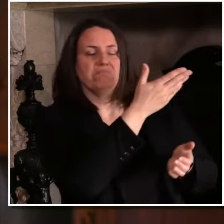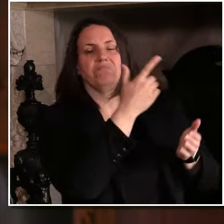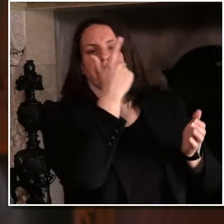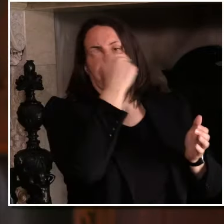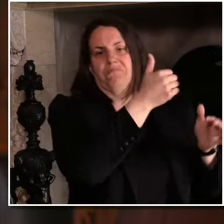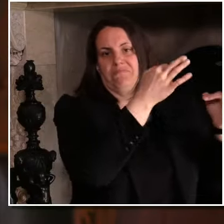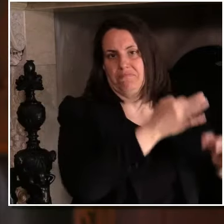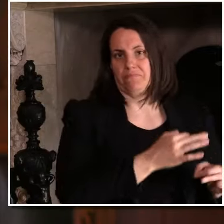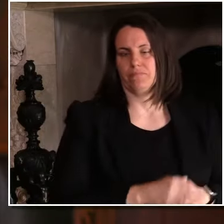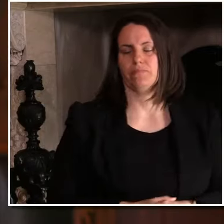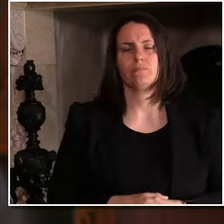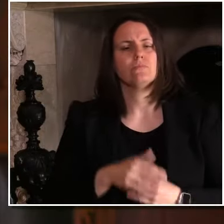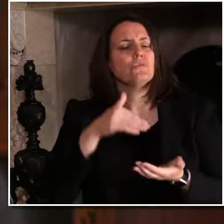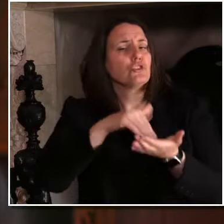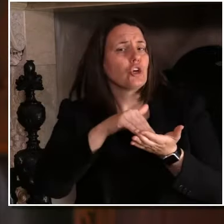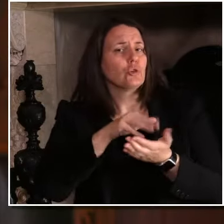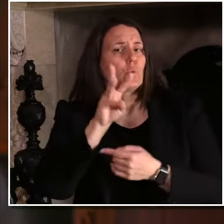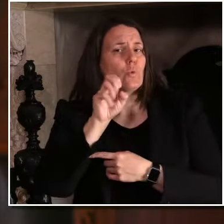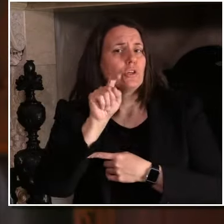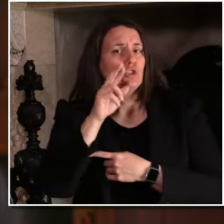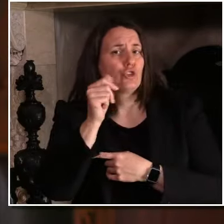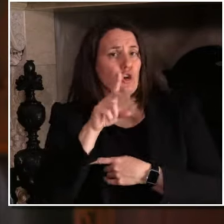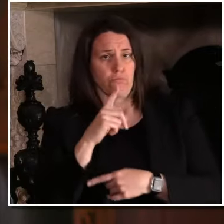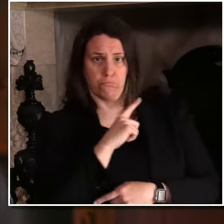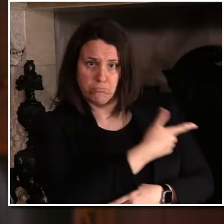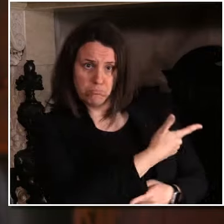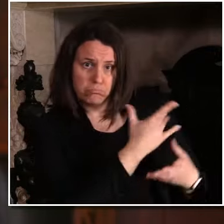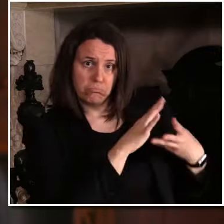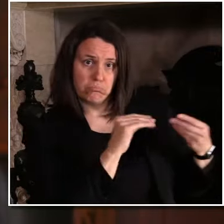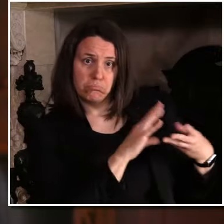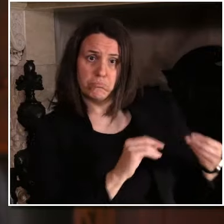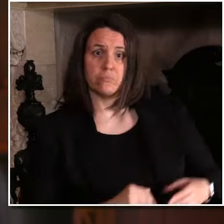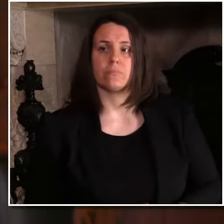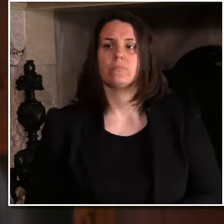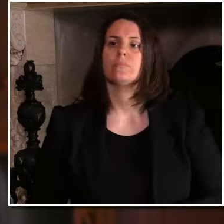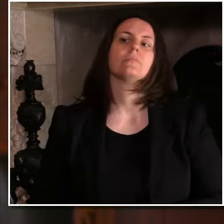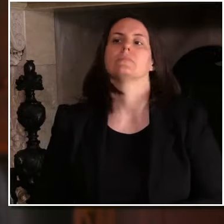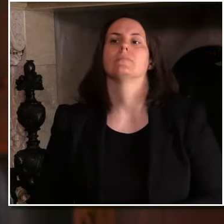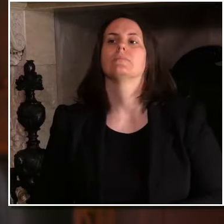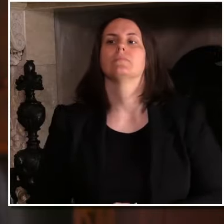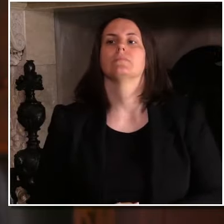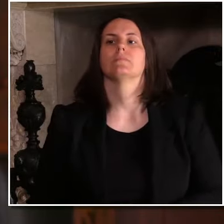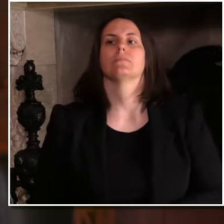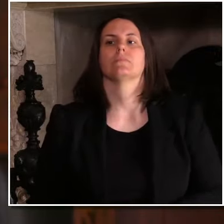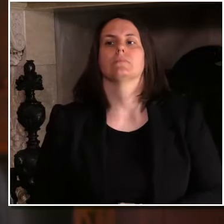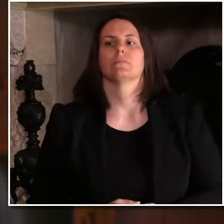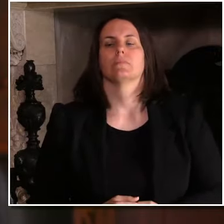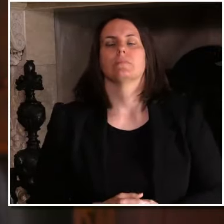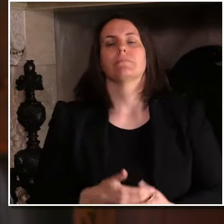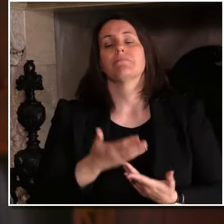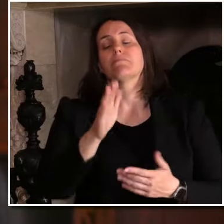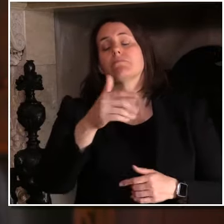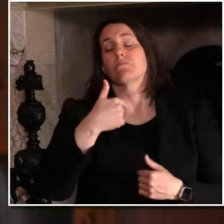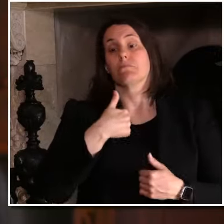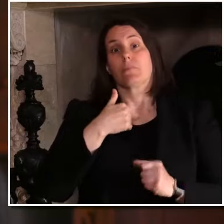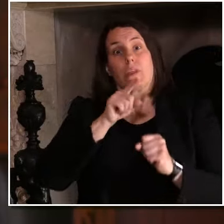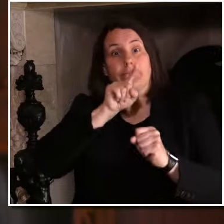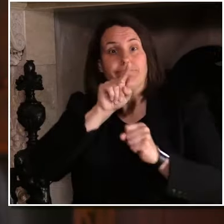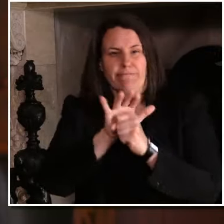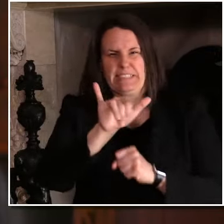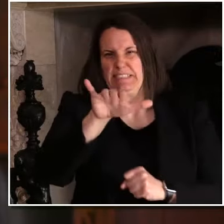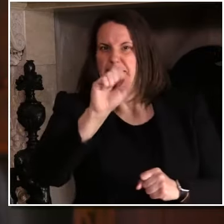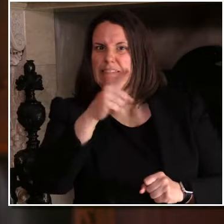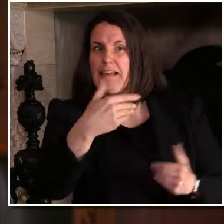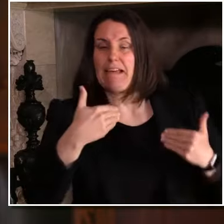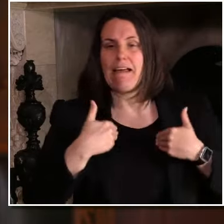the geographic areas. But what we've learned from other studies in other areas of the world and other areas of the country is that it's pretty